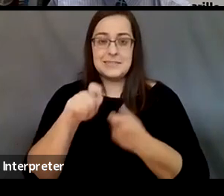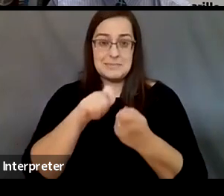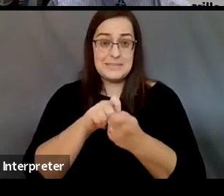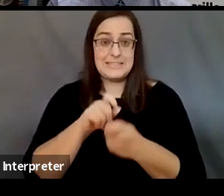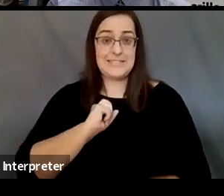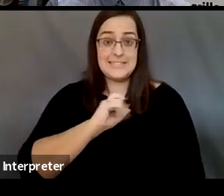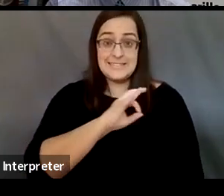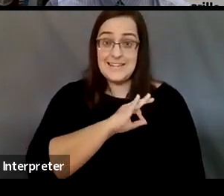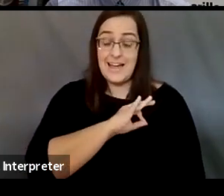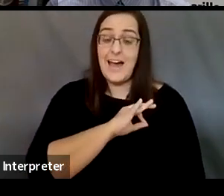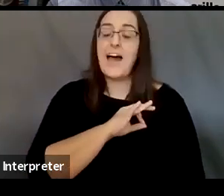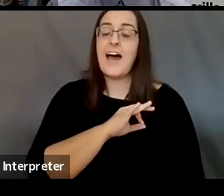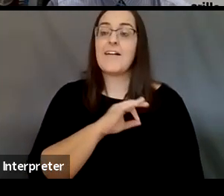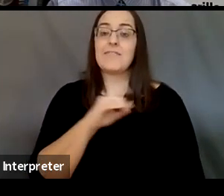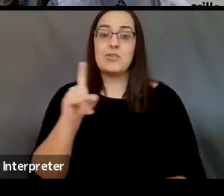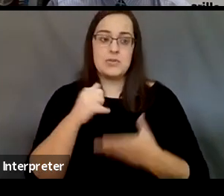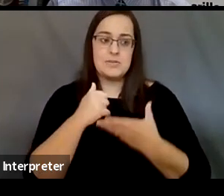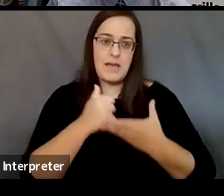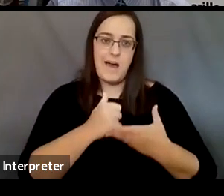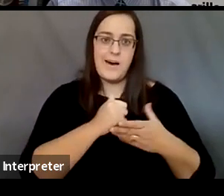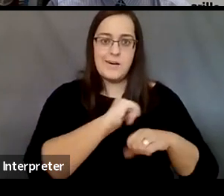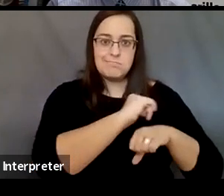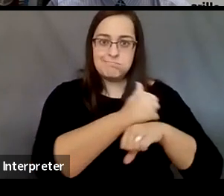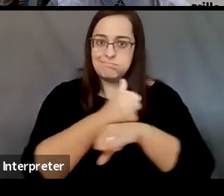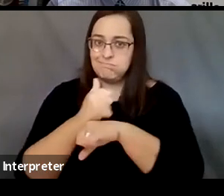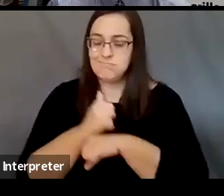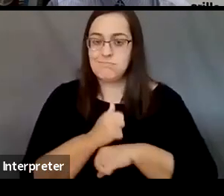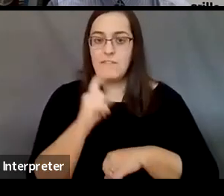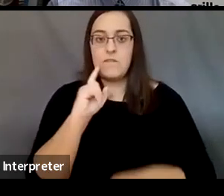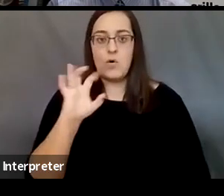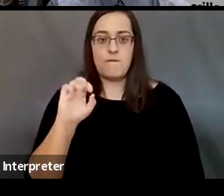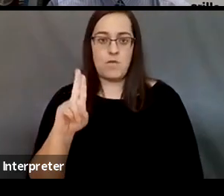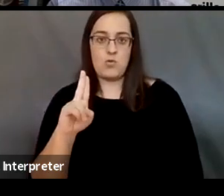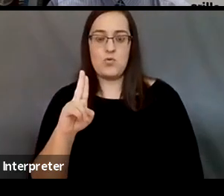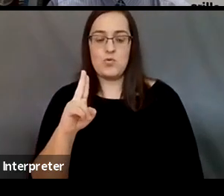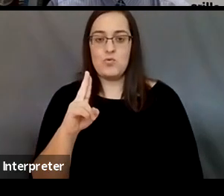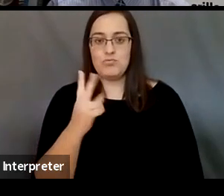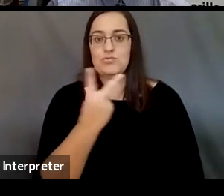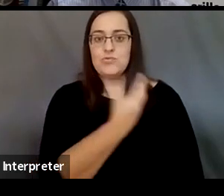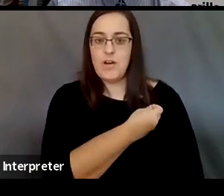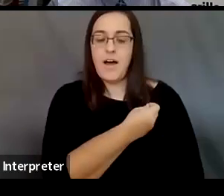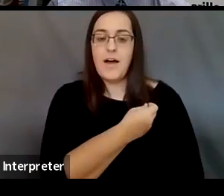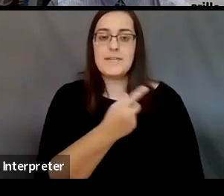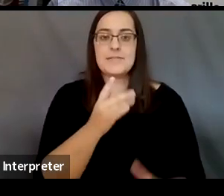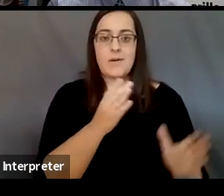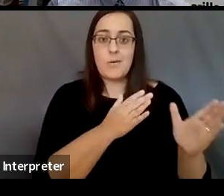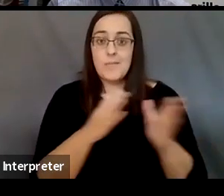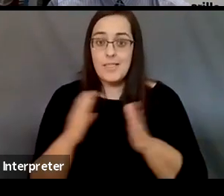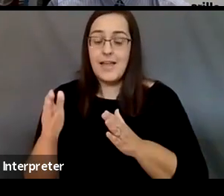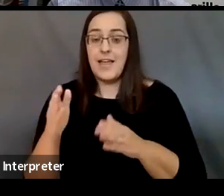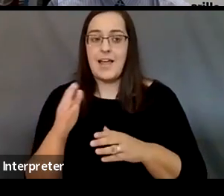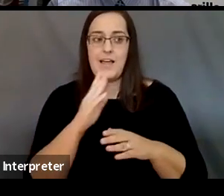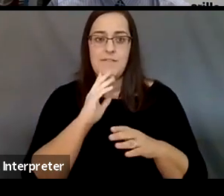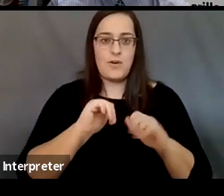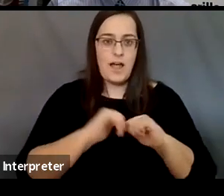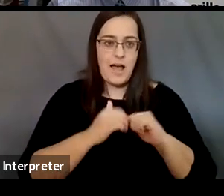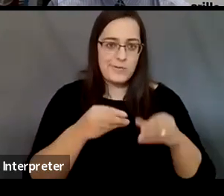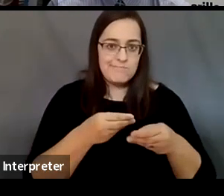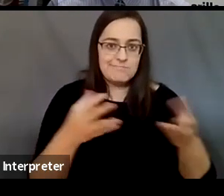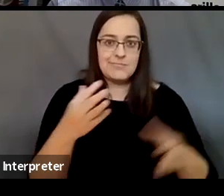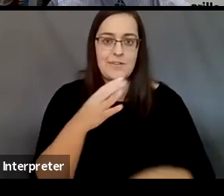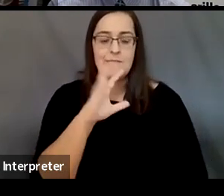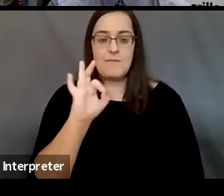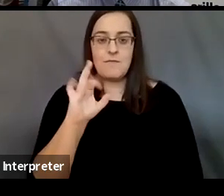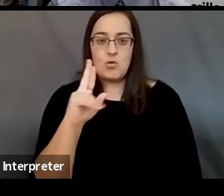have contributed to our influenza vaccination plan. I know the plans that we have set out for influenza will help us as we begin to also look